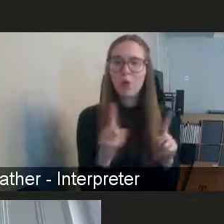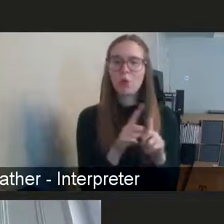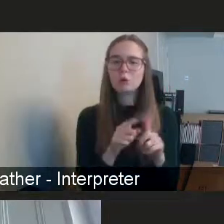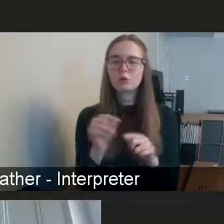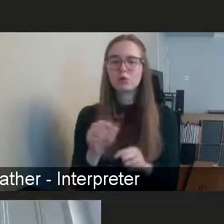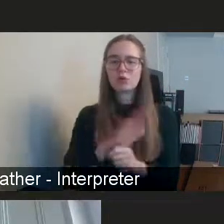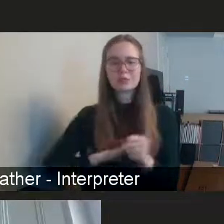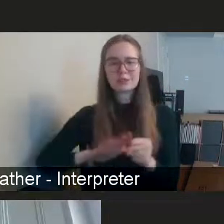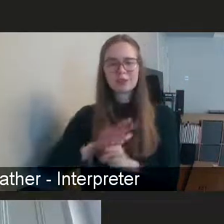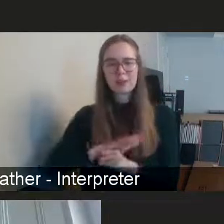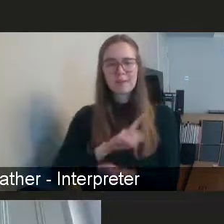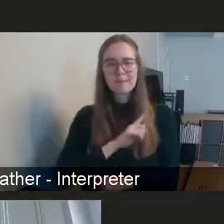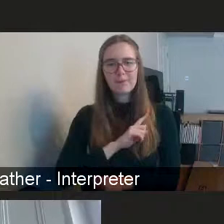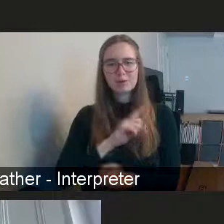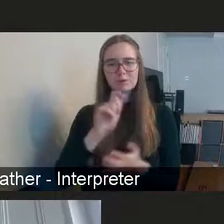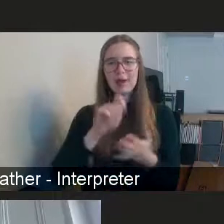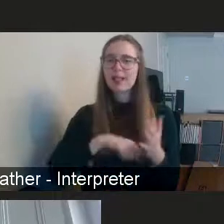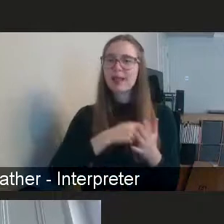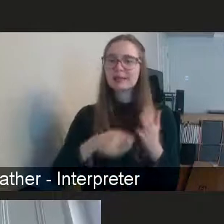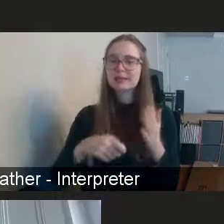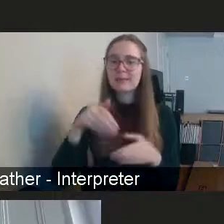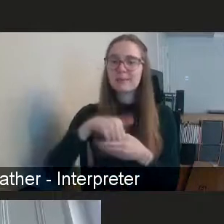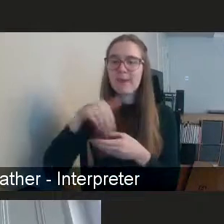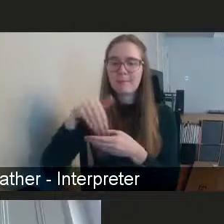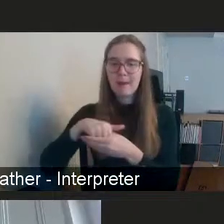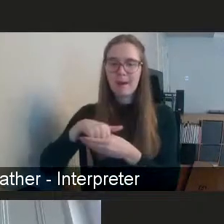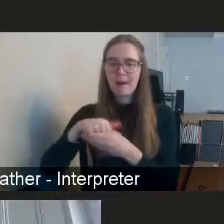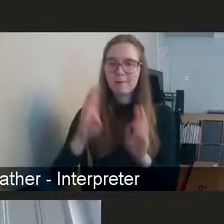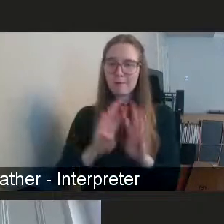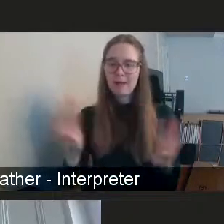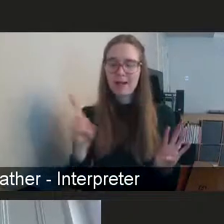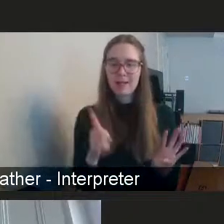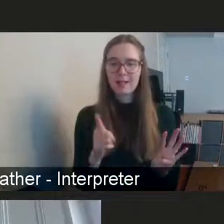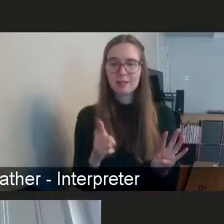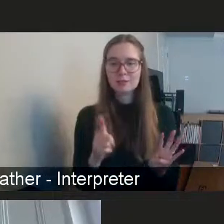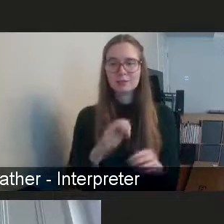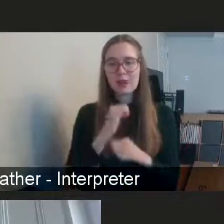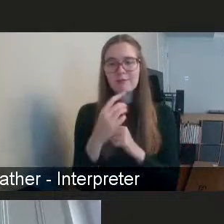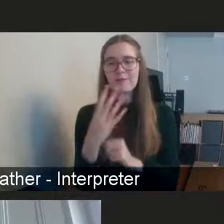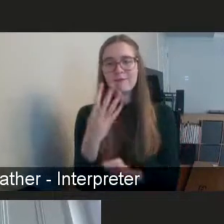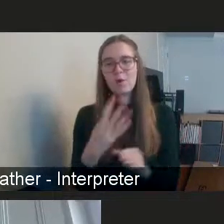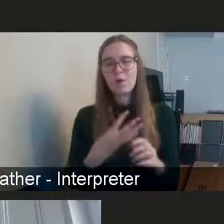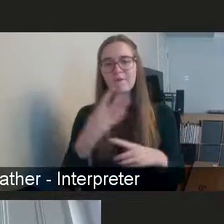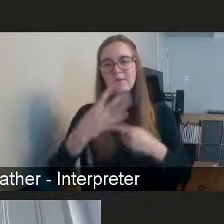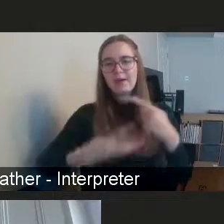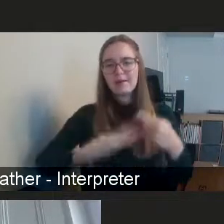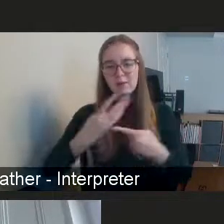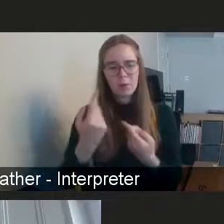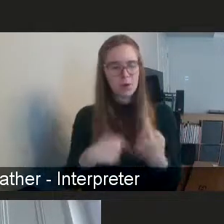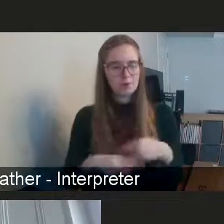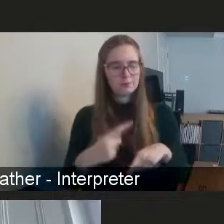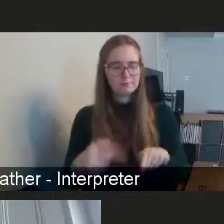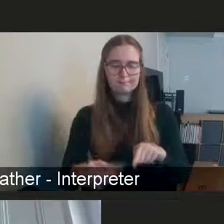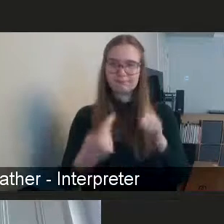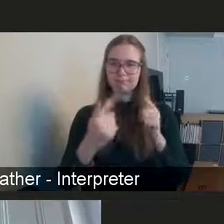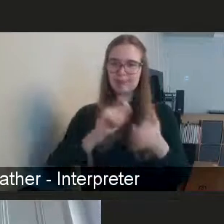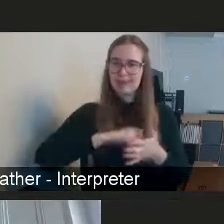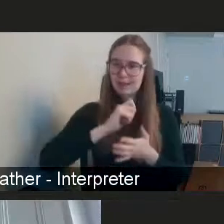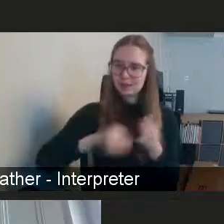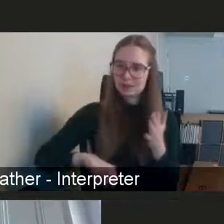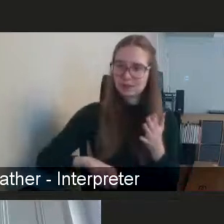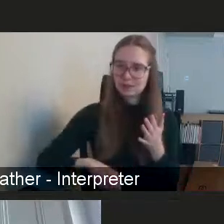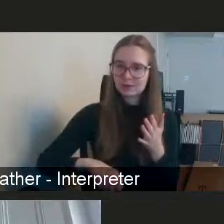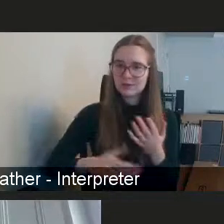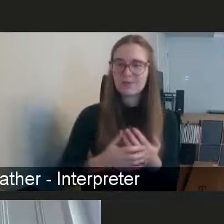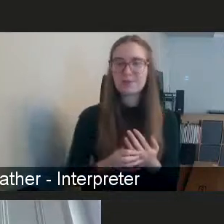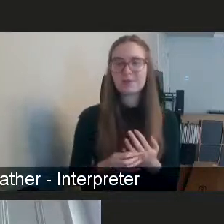situation because you're the elected member who's on the panel this morning, and every 4 or 5 years we all face election. Do you have views on how you